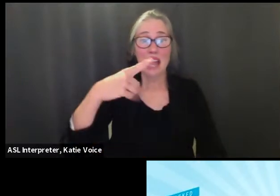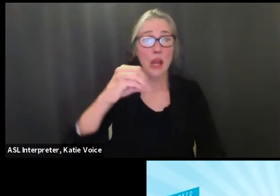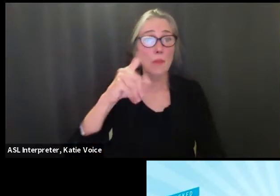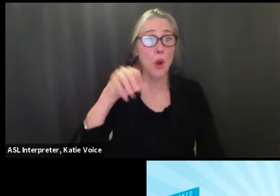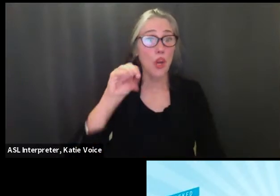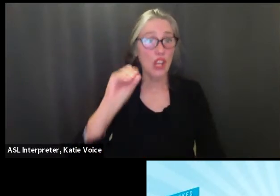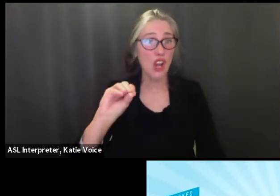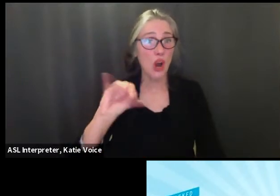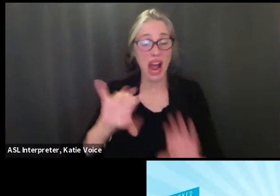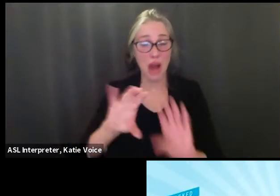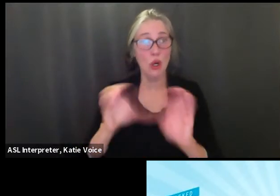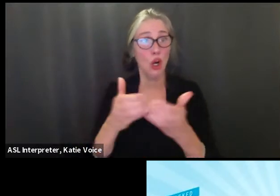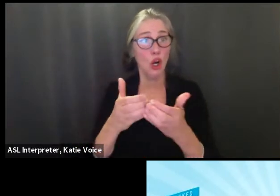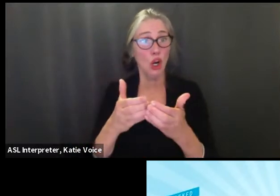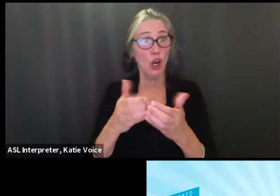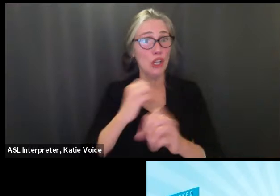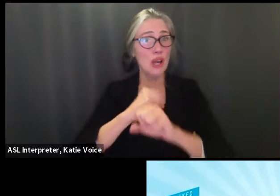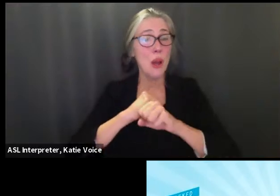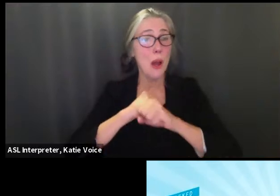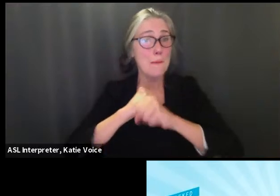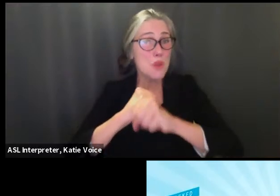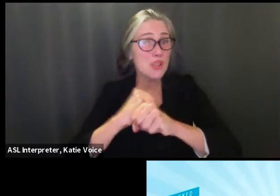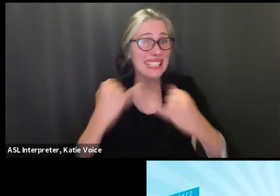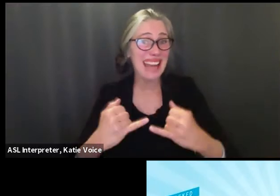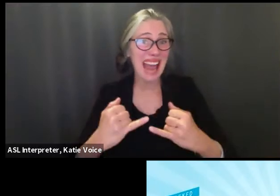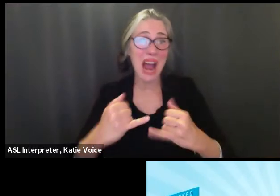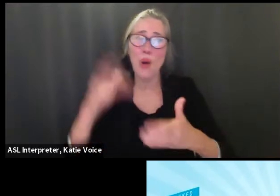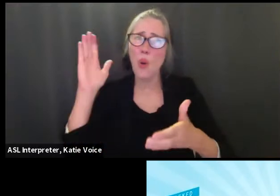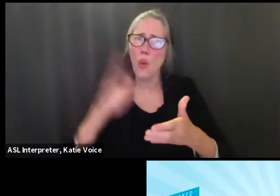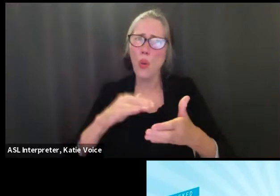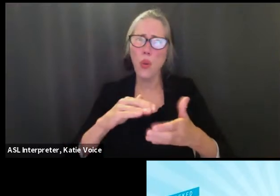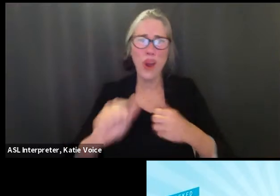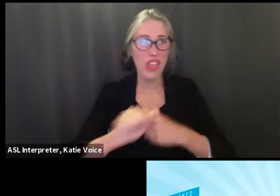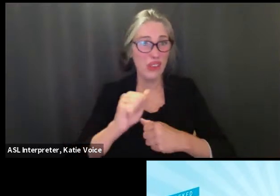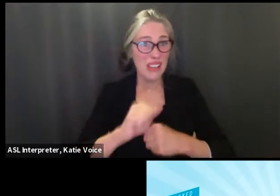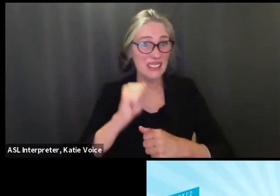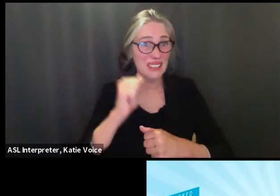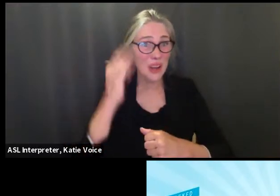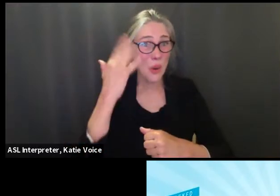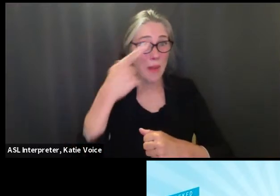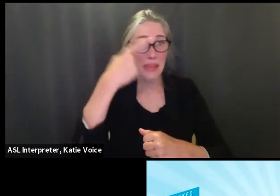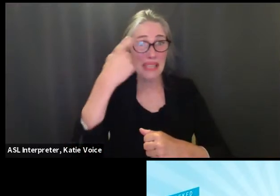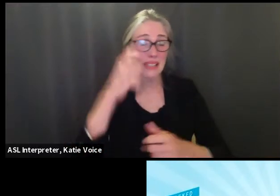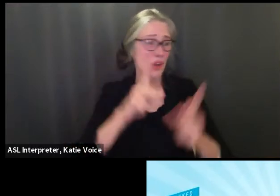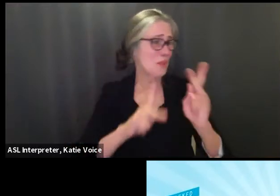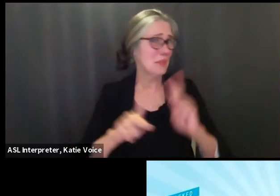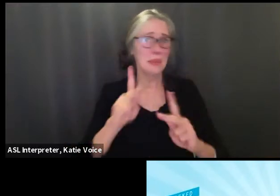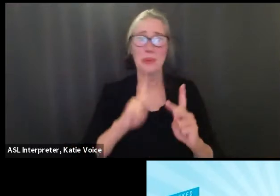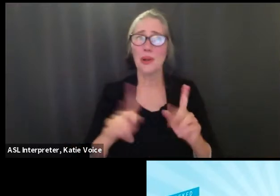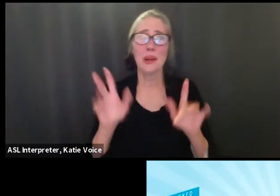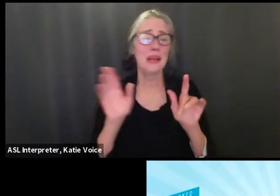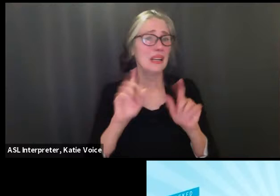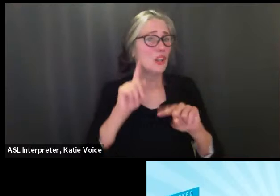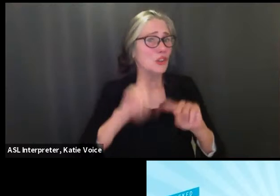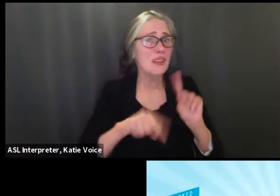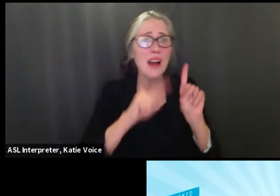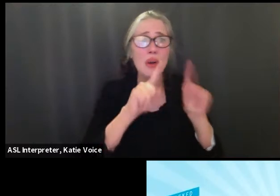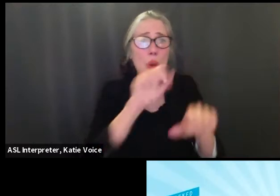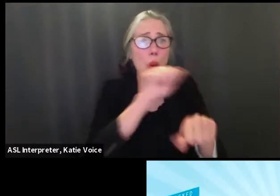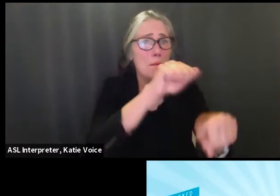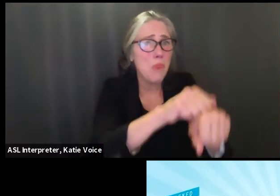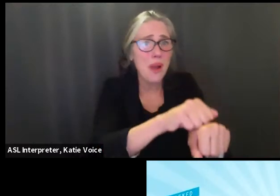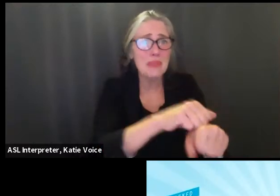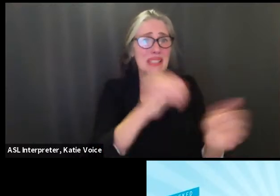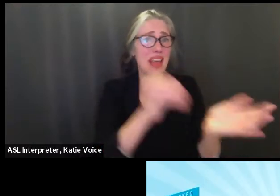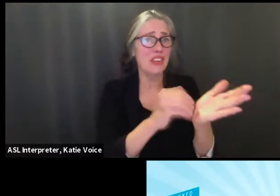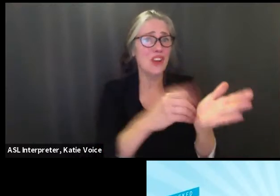immunity is actually threatened right now because so many kids across the country missed their appointments.